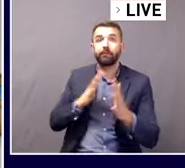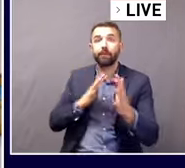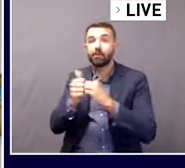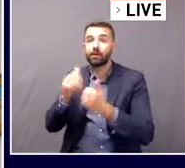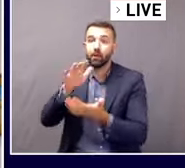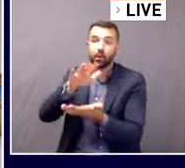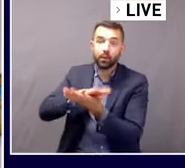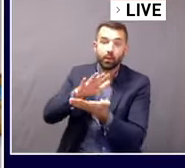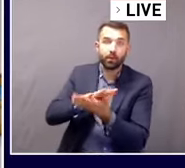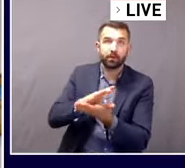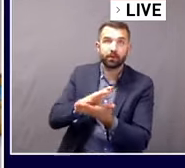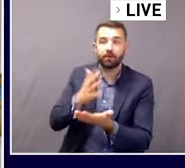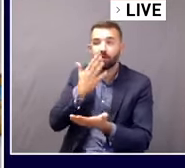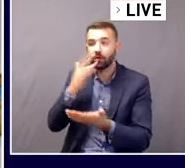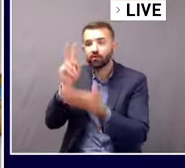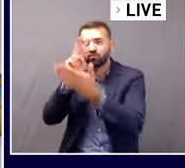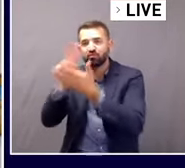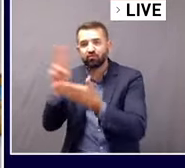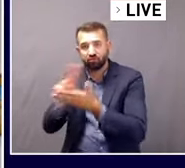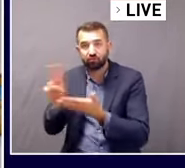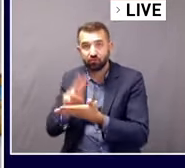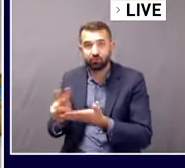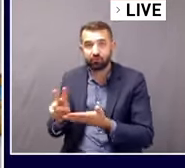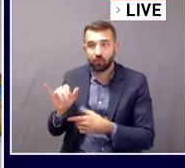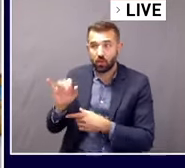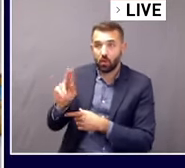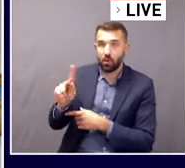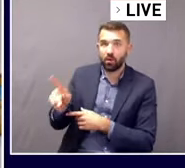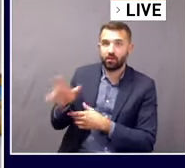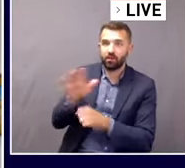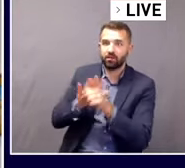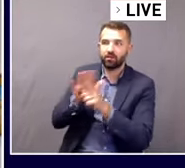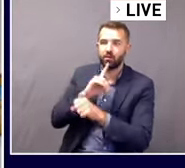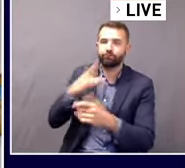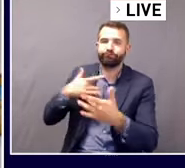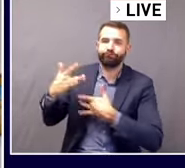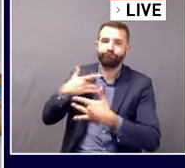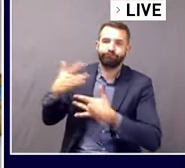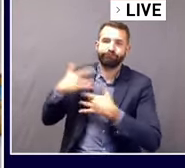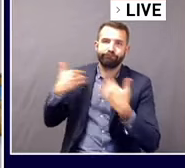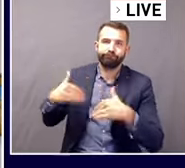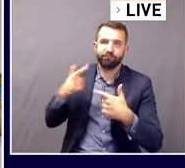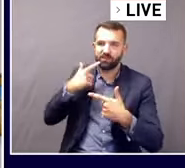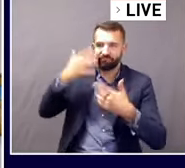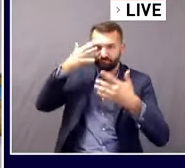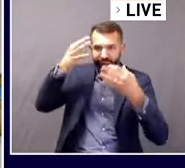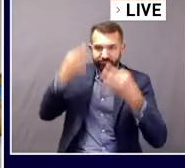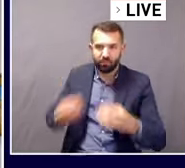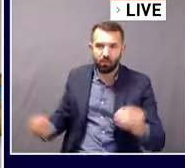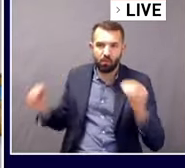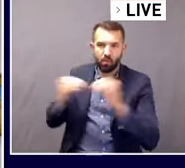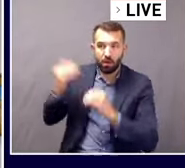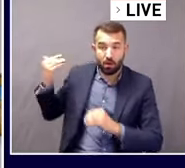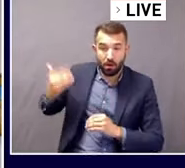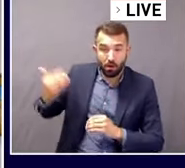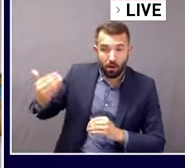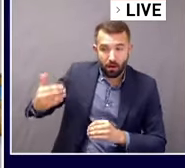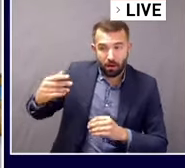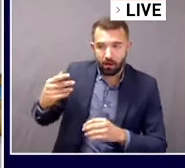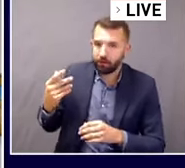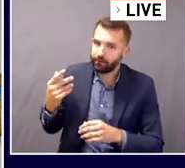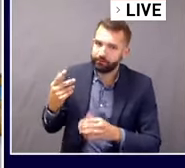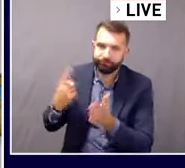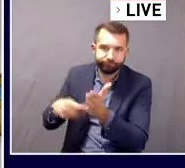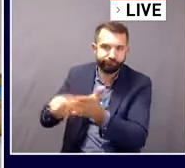designations every 2 weeks, but because of concern that we had in York County, we actually introduced an additional